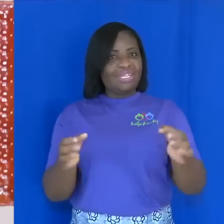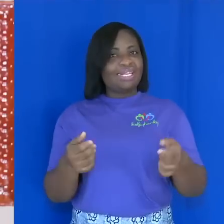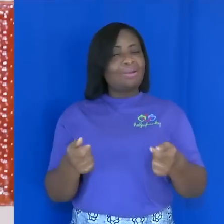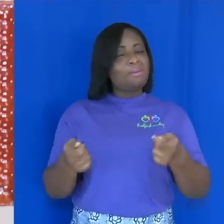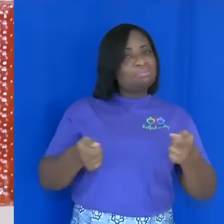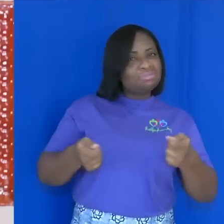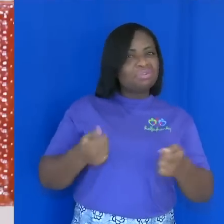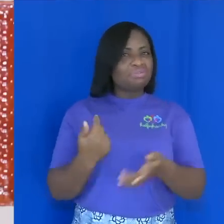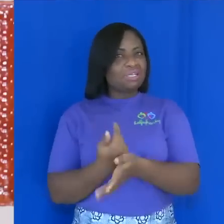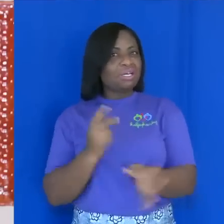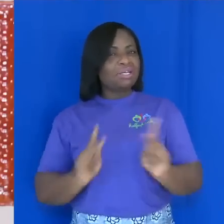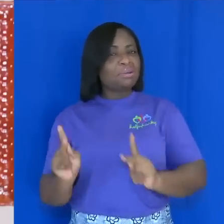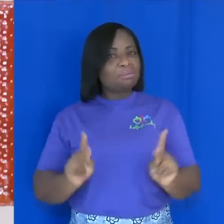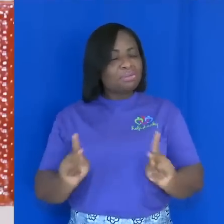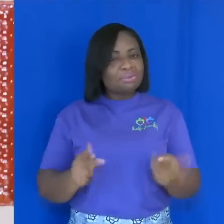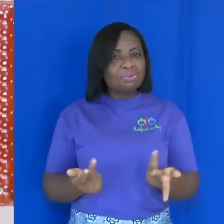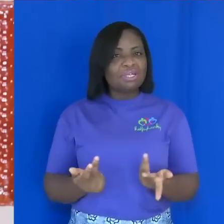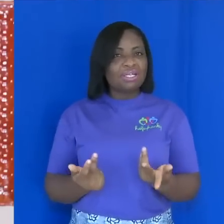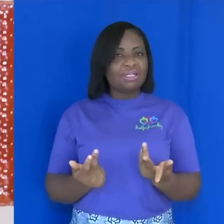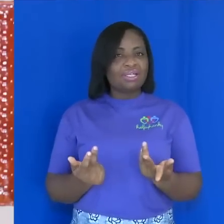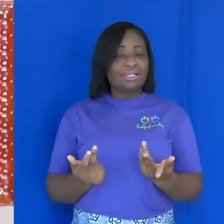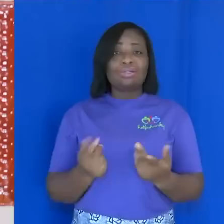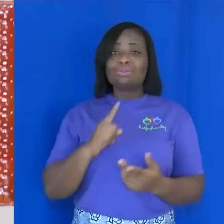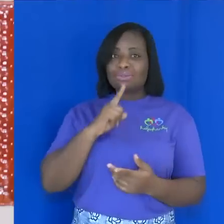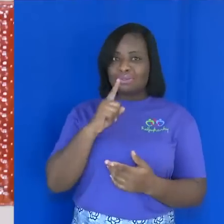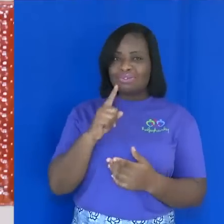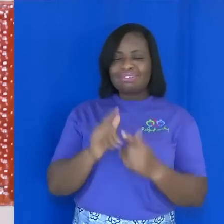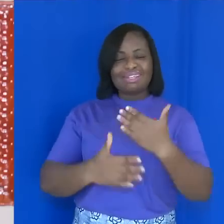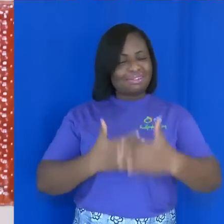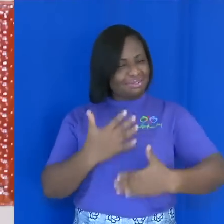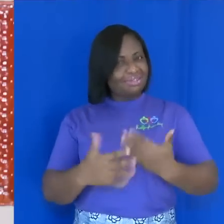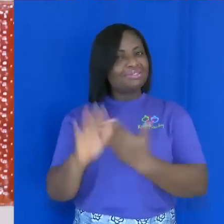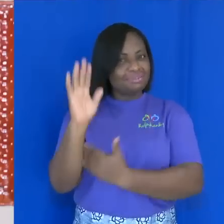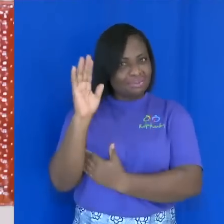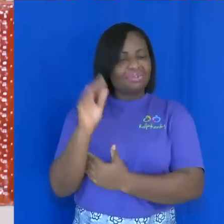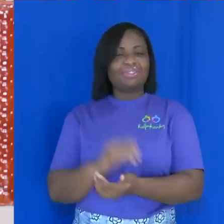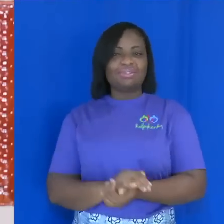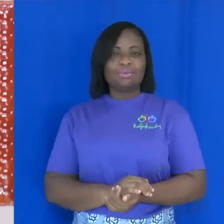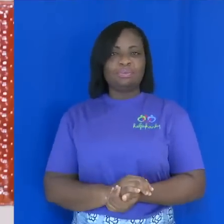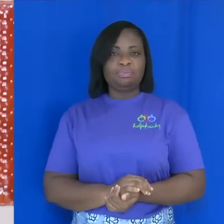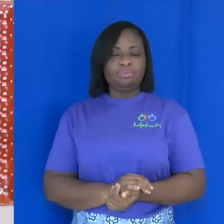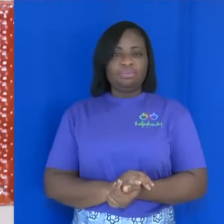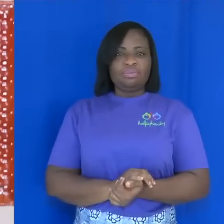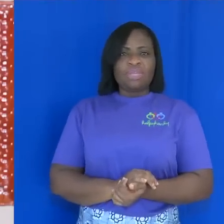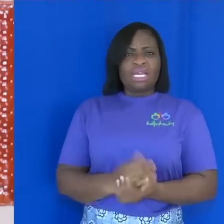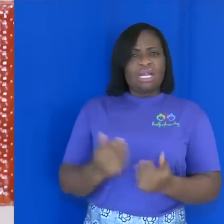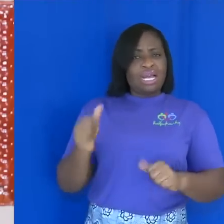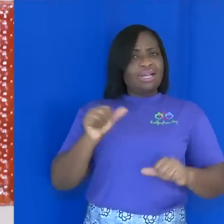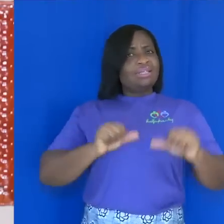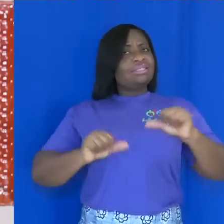of you, the Ghanaian people, and ultimately to the grace of God. The science and